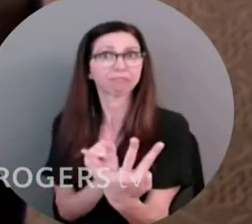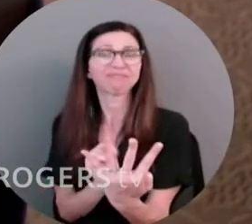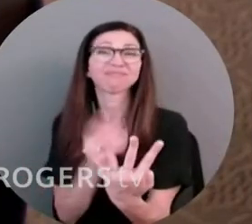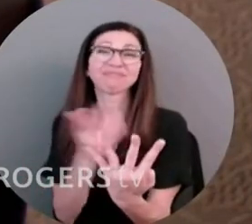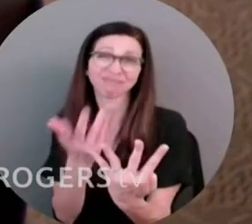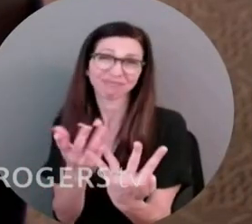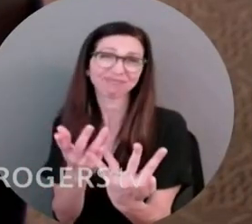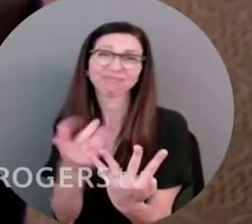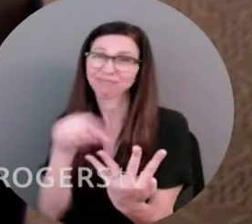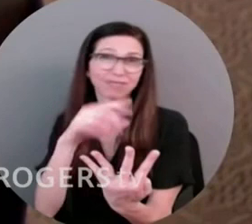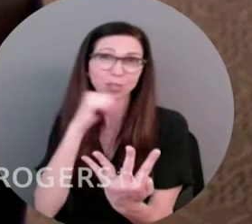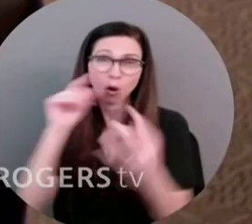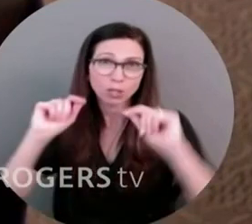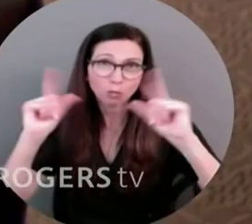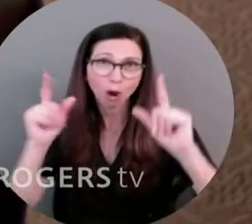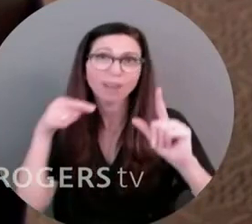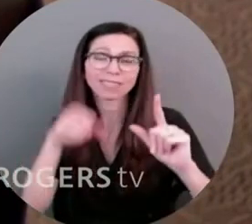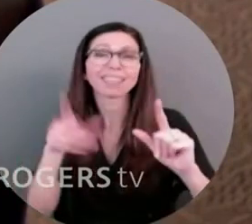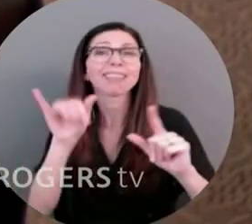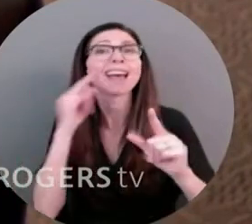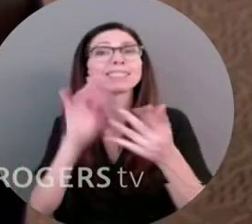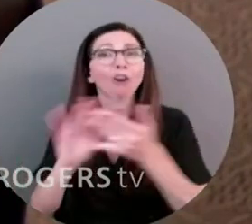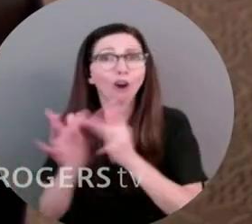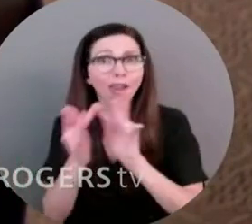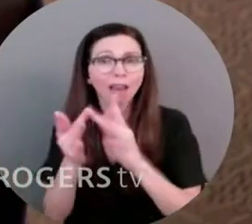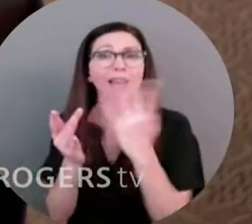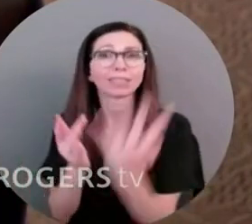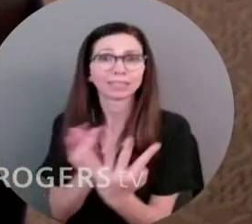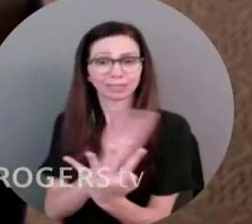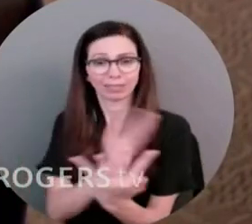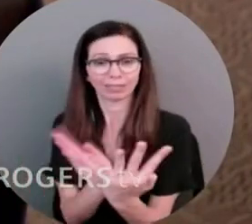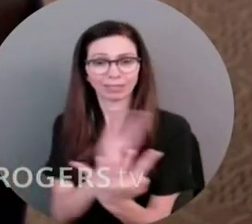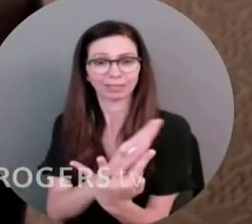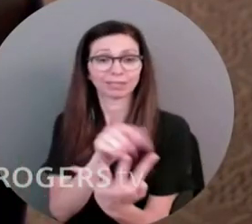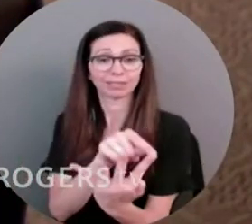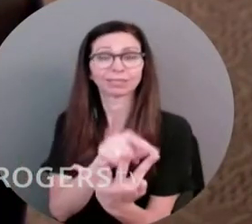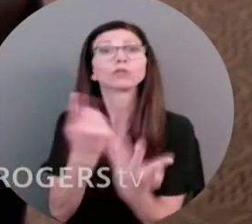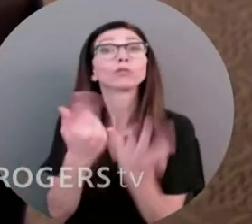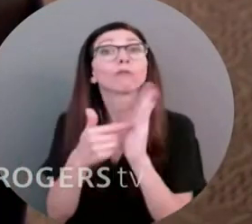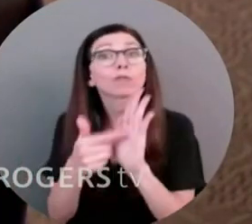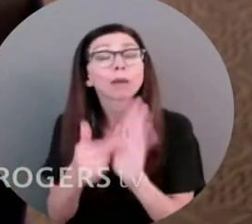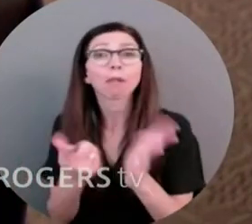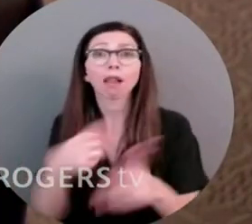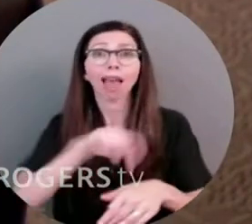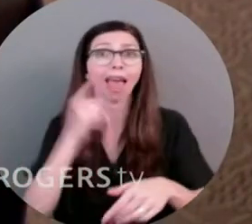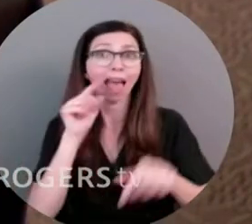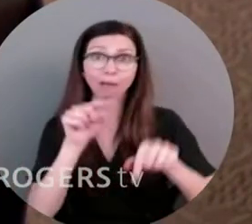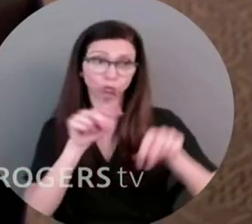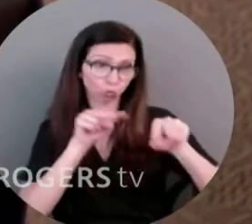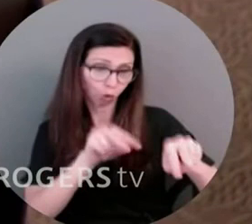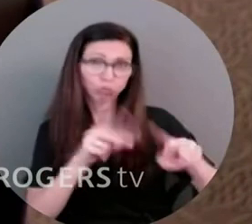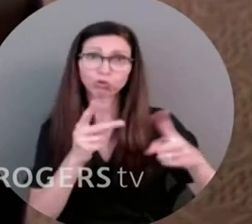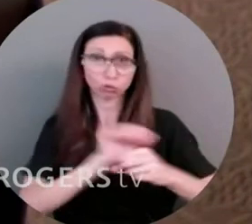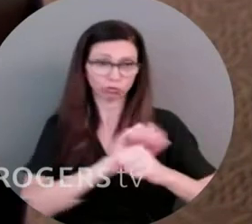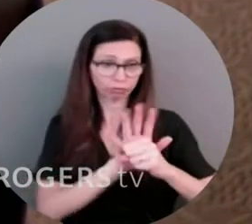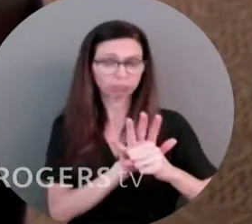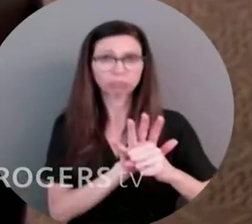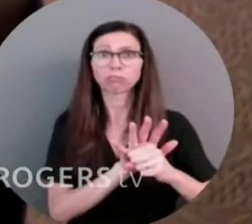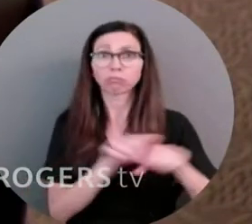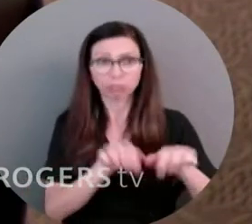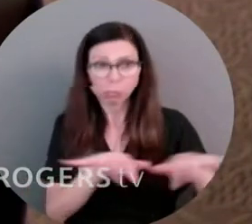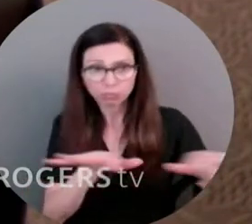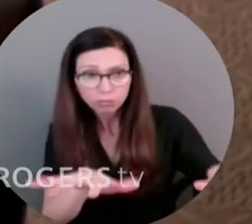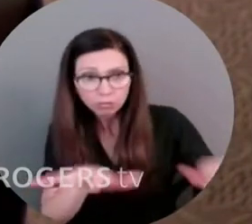that are on our dashboard. So we're looking at the state of virus, spread and containment, about the healthcare system